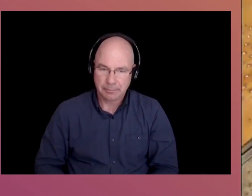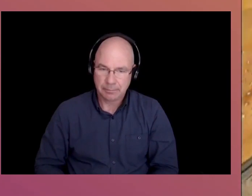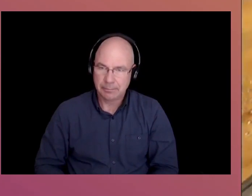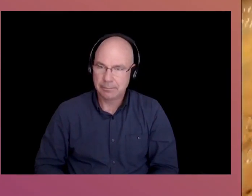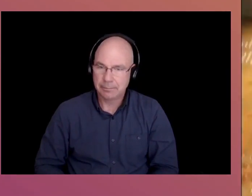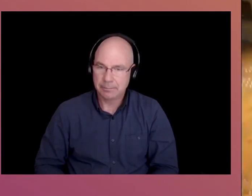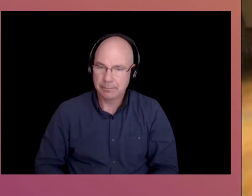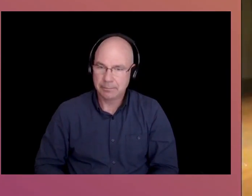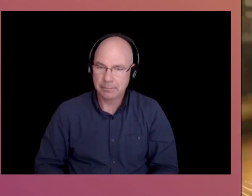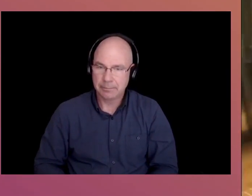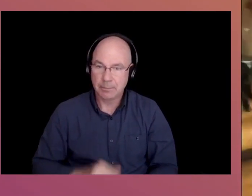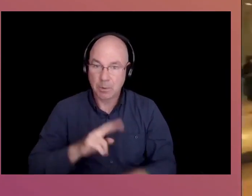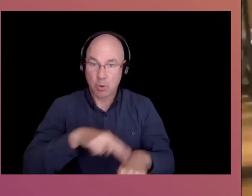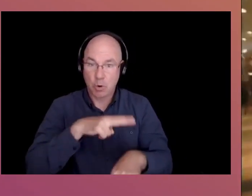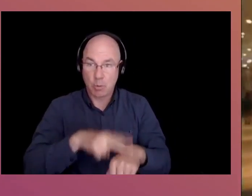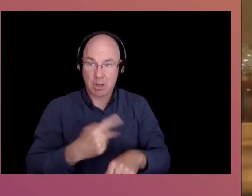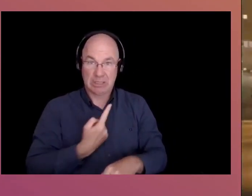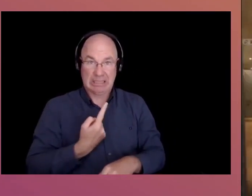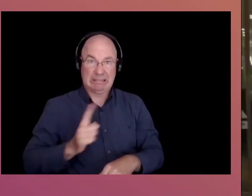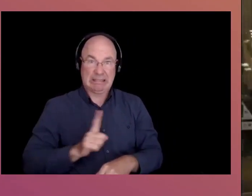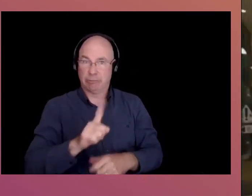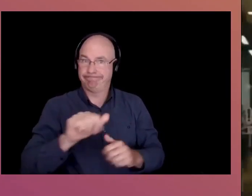Normally, walking itself is a real challenge for me.